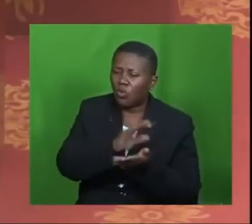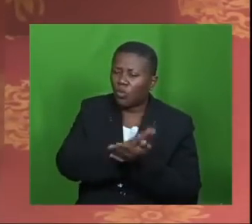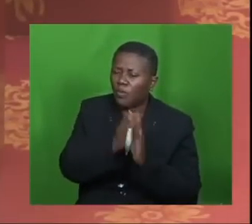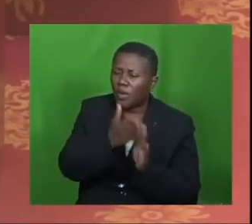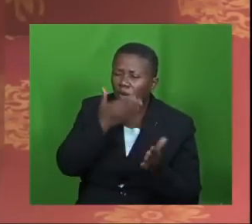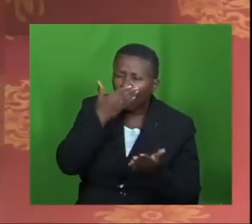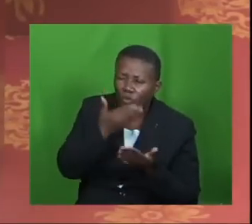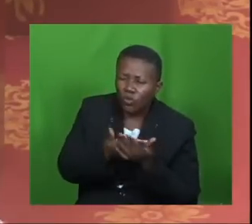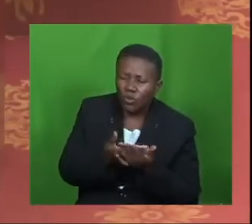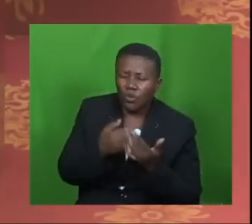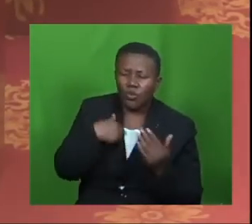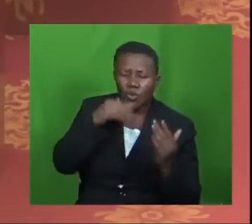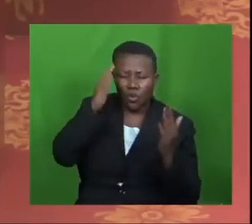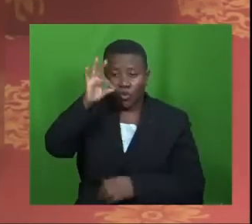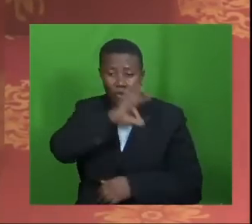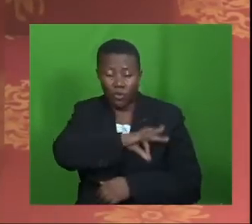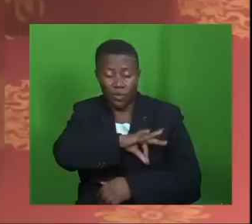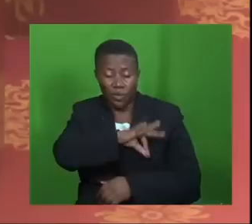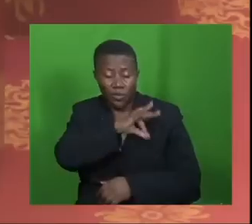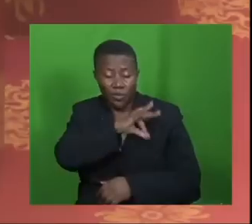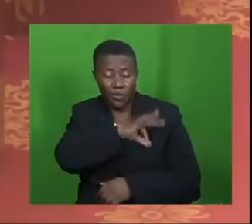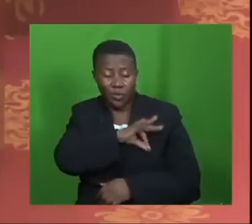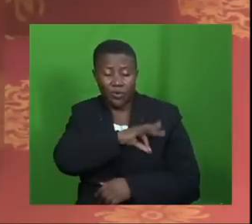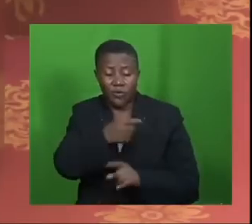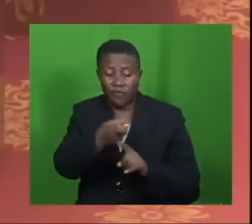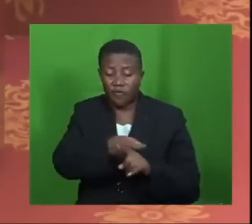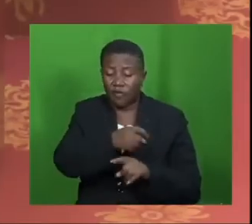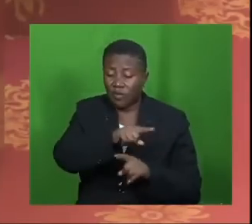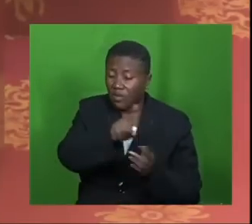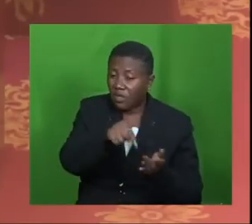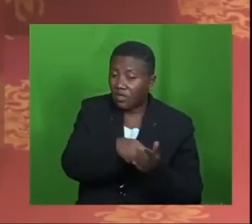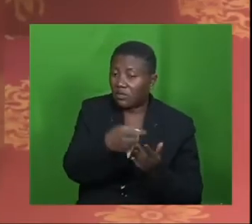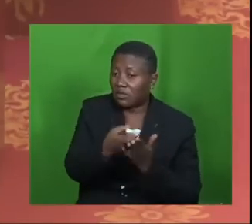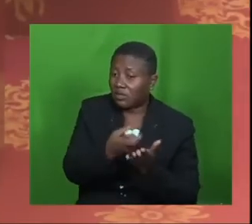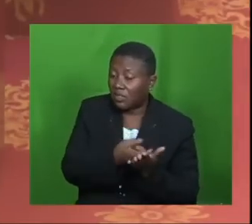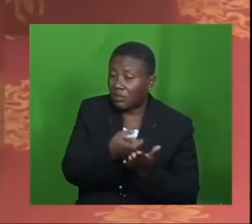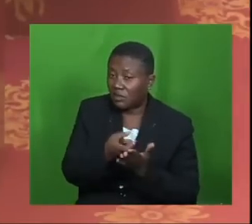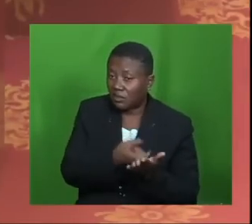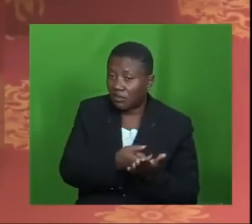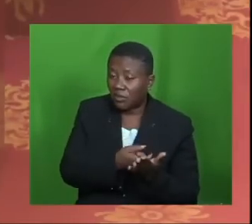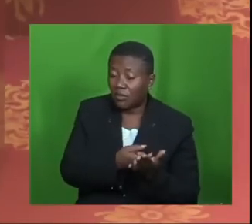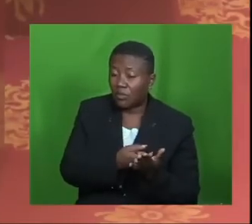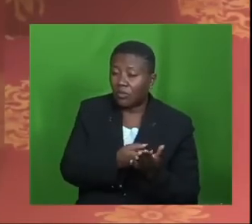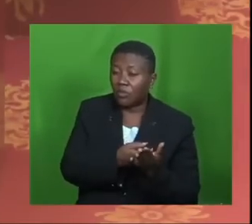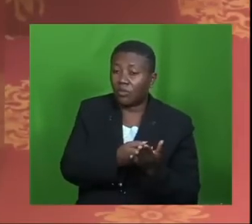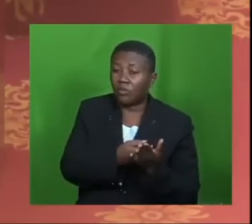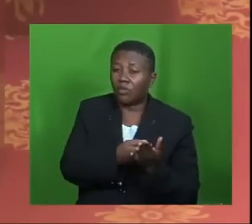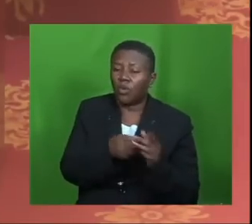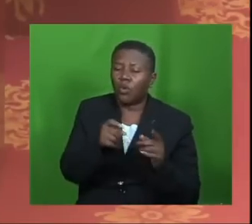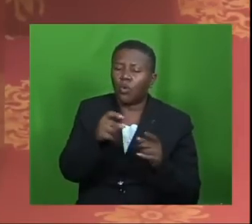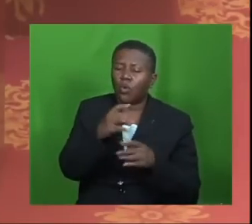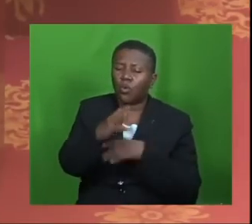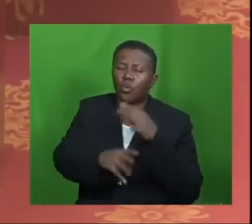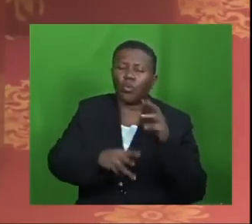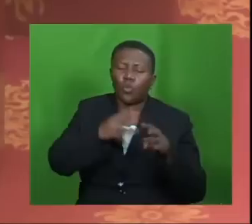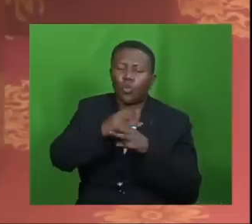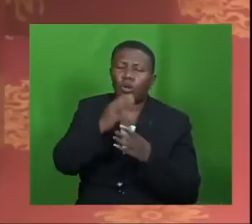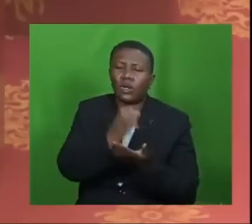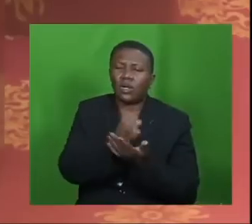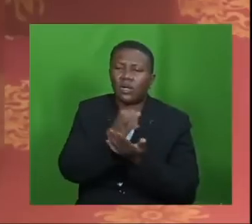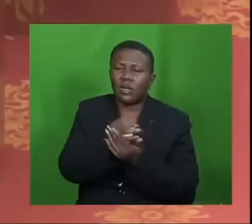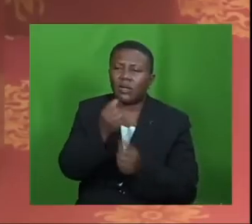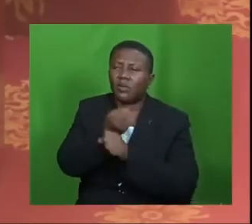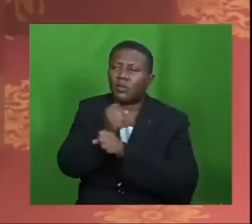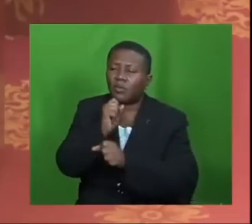will benefit immensely from our discussion. Also, Mr. Speaker, World Cup afforded Ghanaian private businessmen and